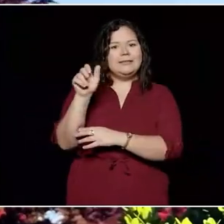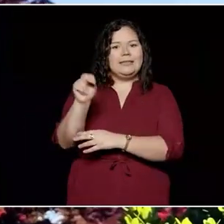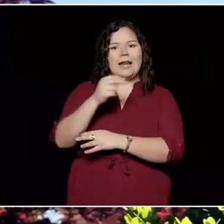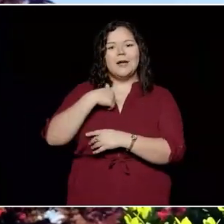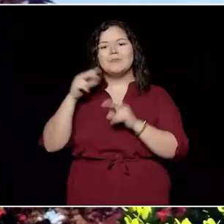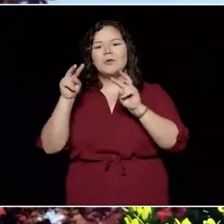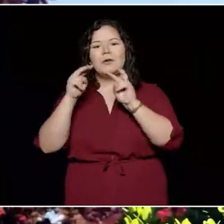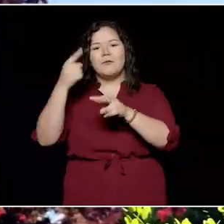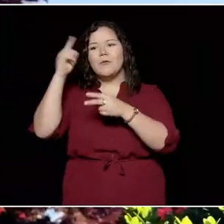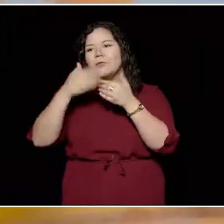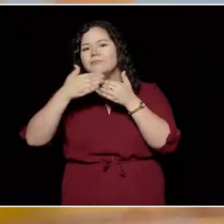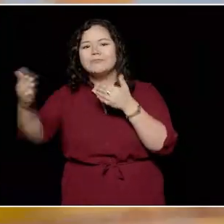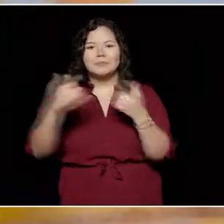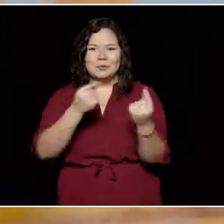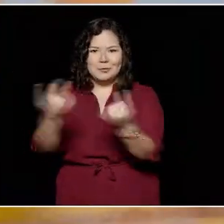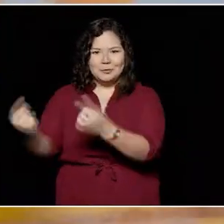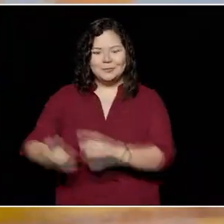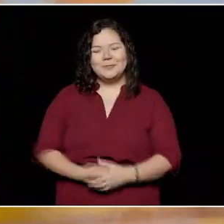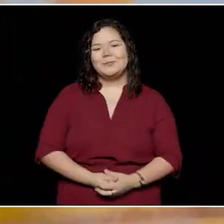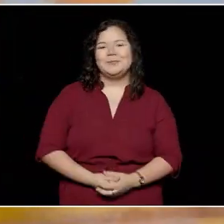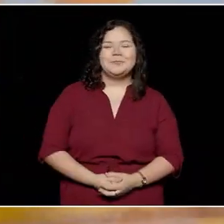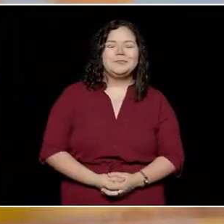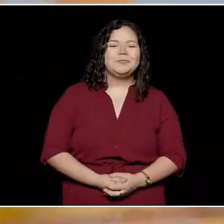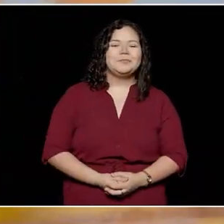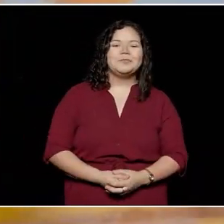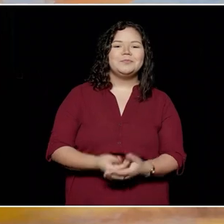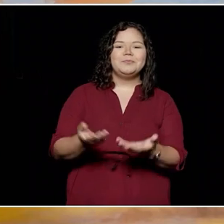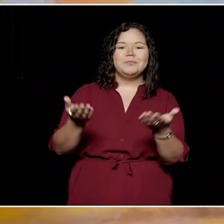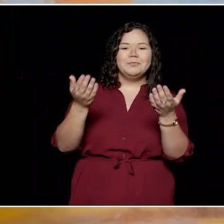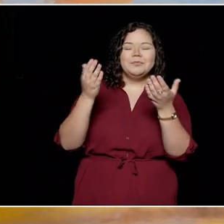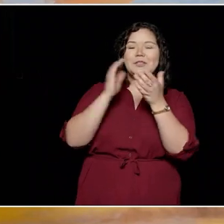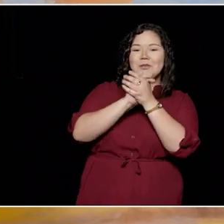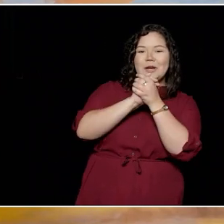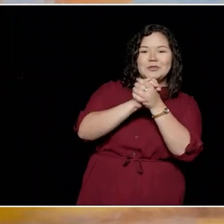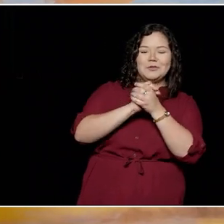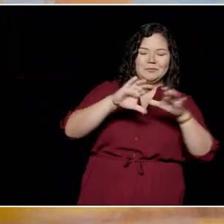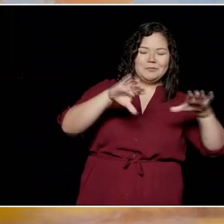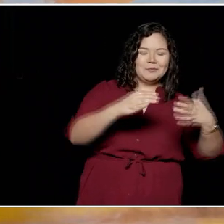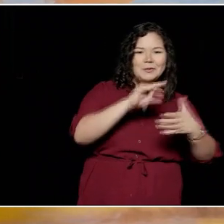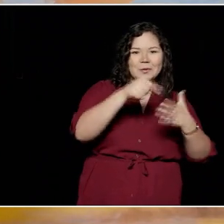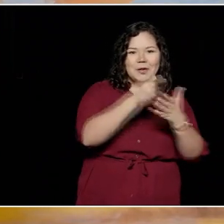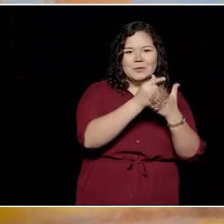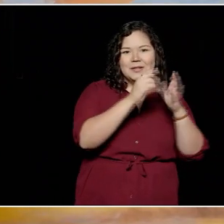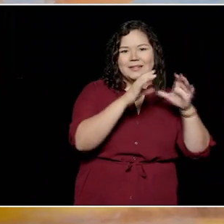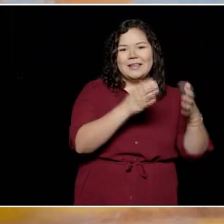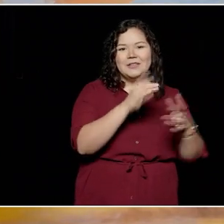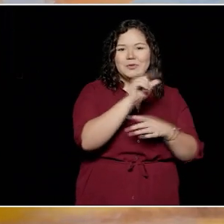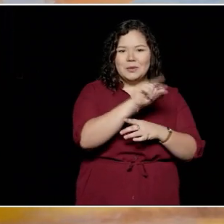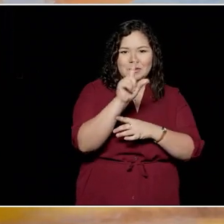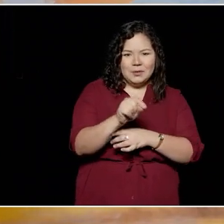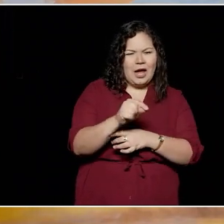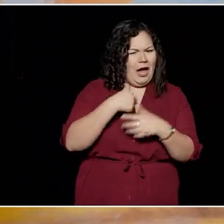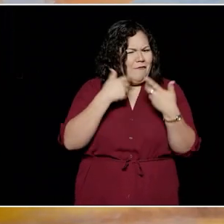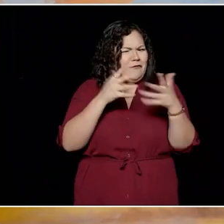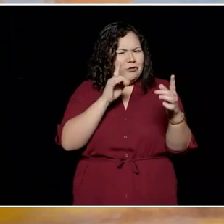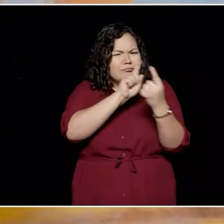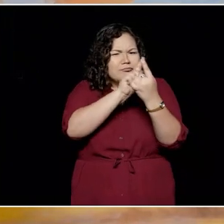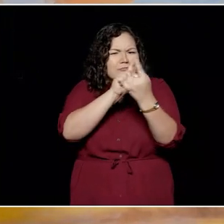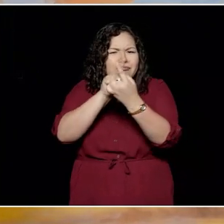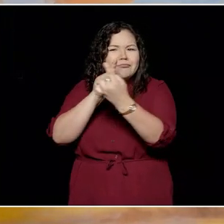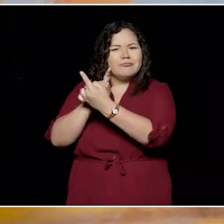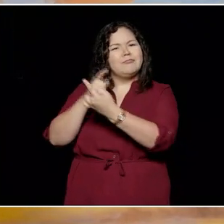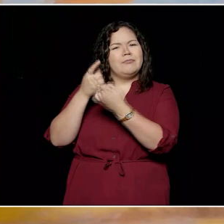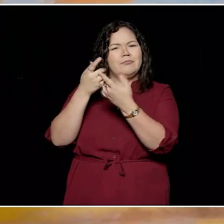years ahead. Cheers. Congratulations to the class of 2020. I met all of you in Land and Food Systems in your early